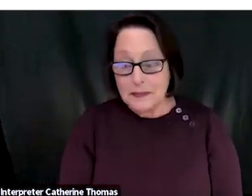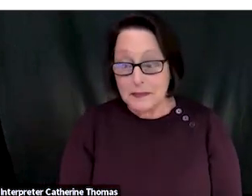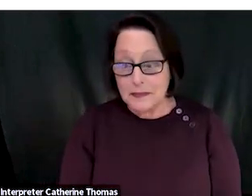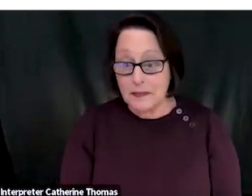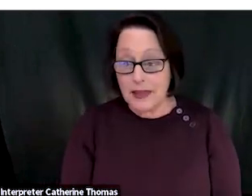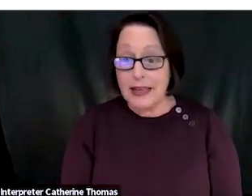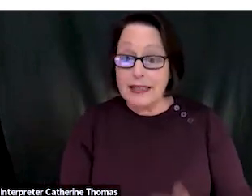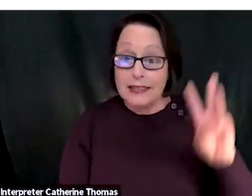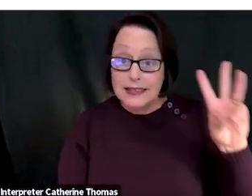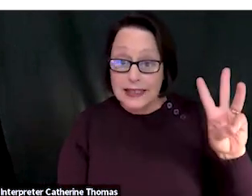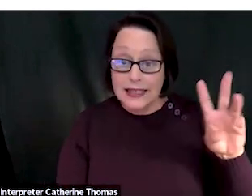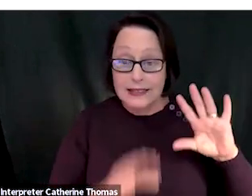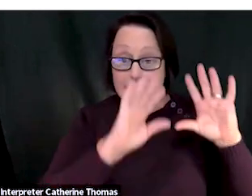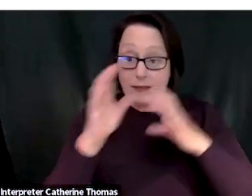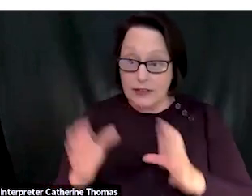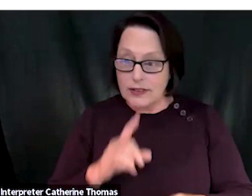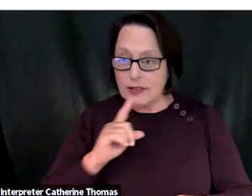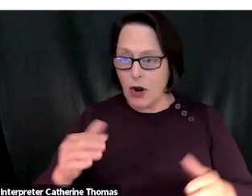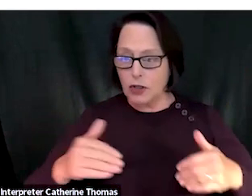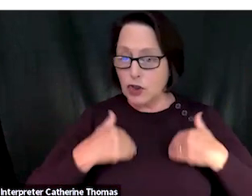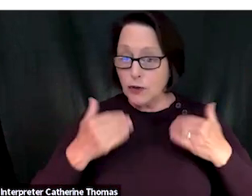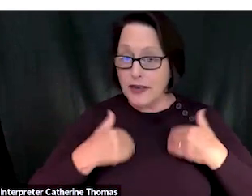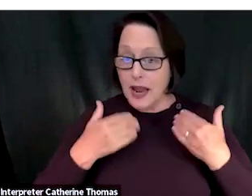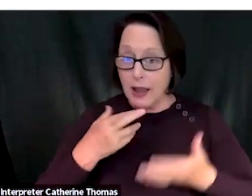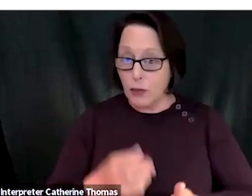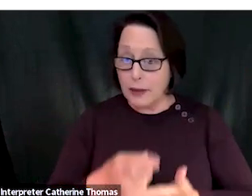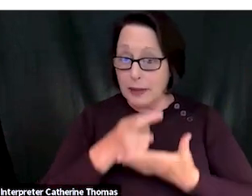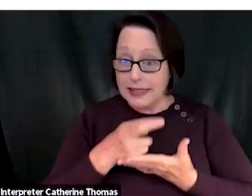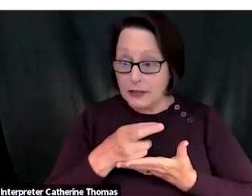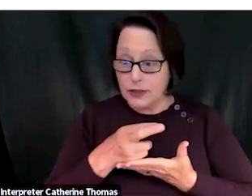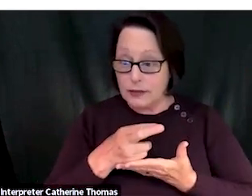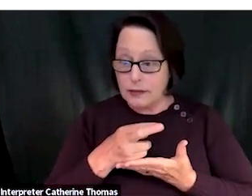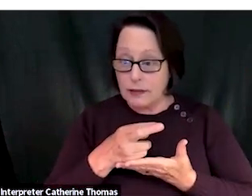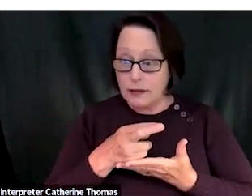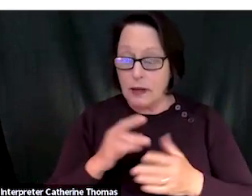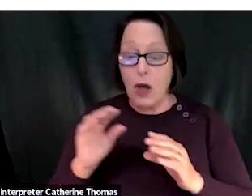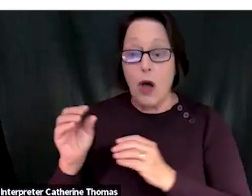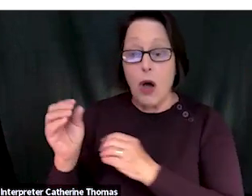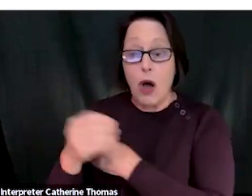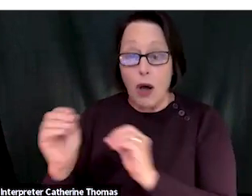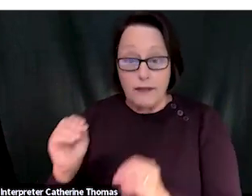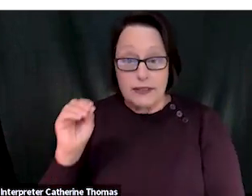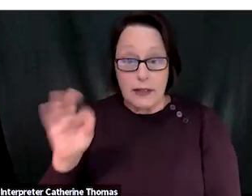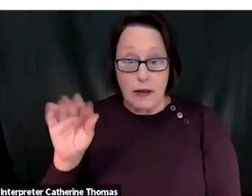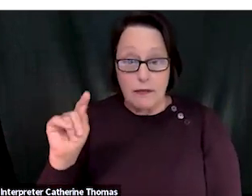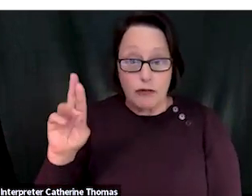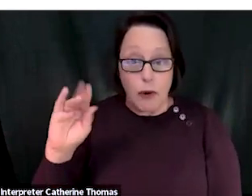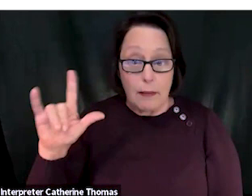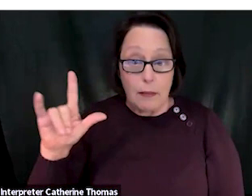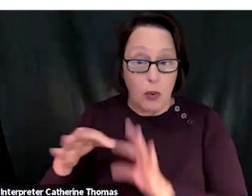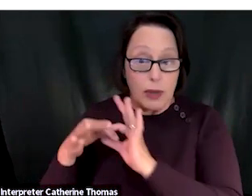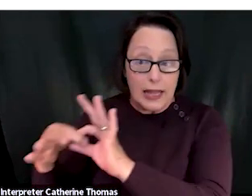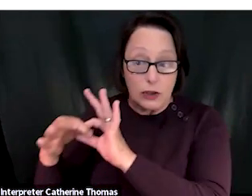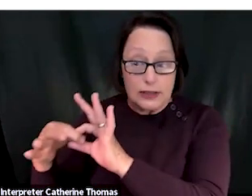The 6 divisions are Juvenile Rehabilitation, the Office of Tribal